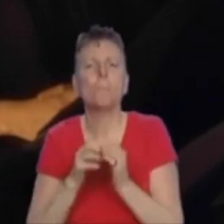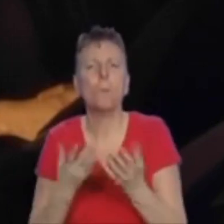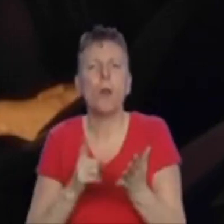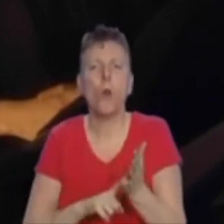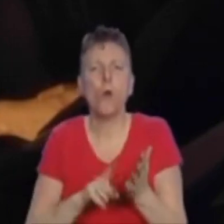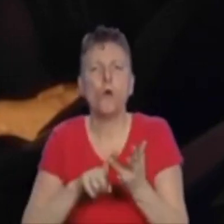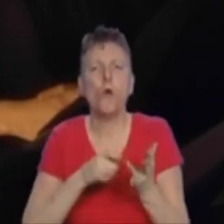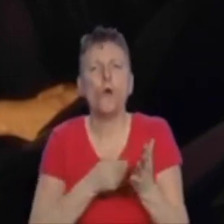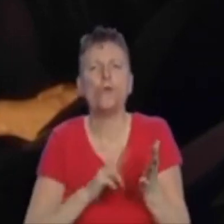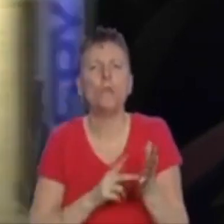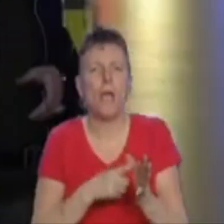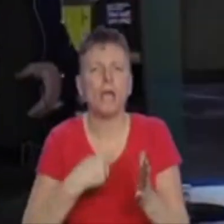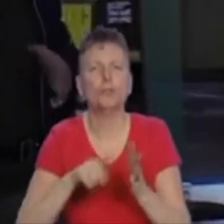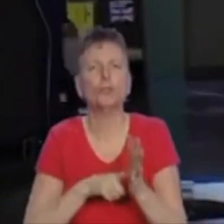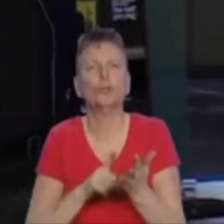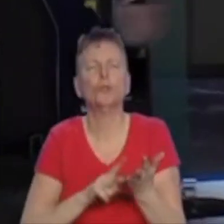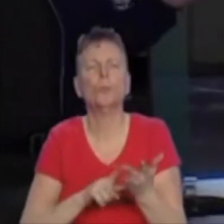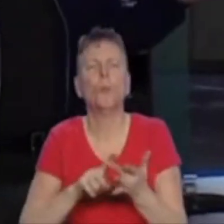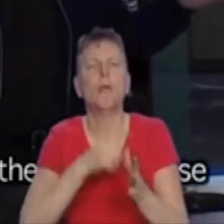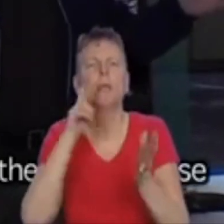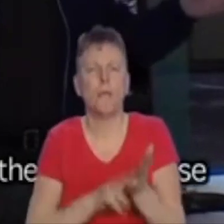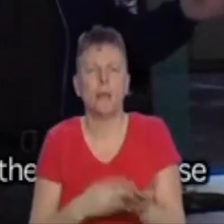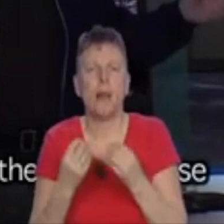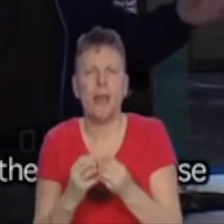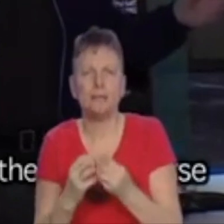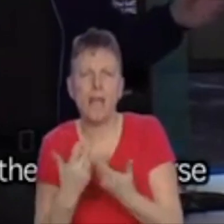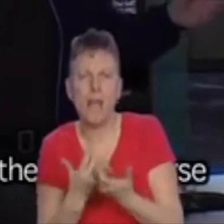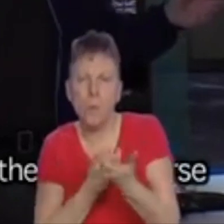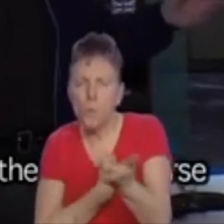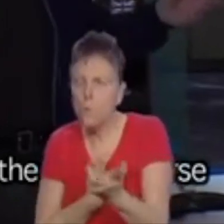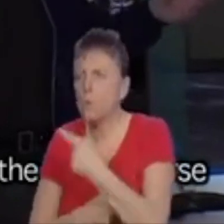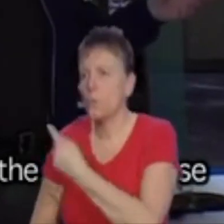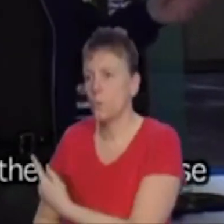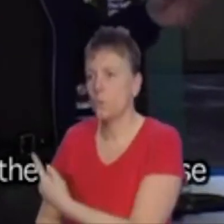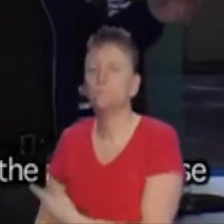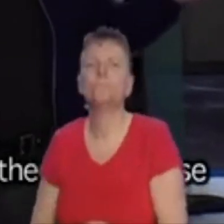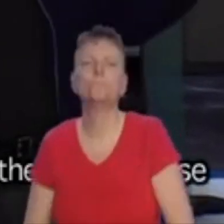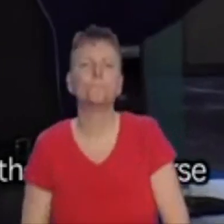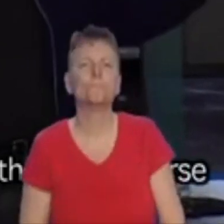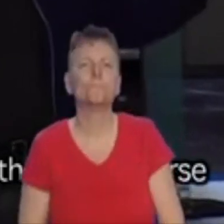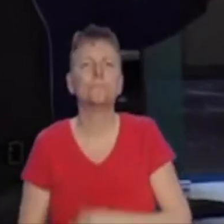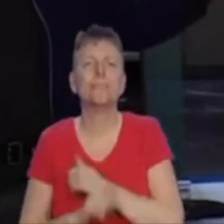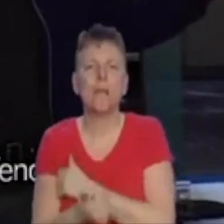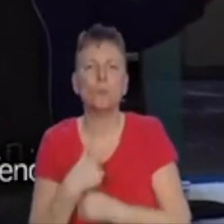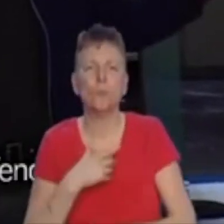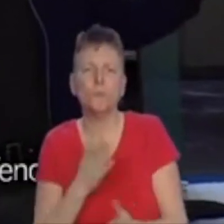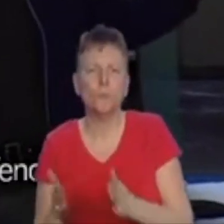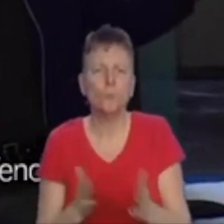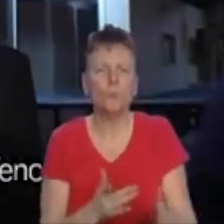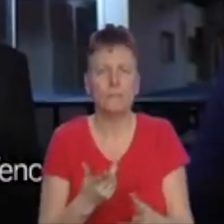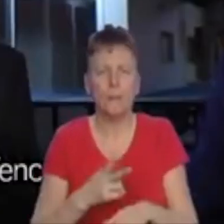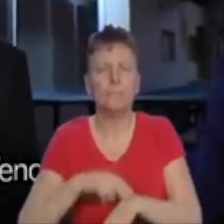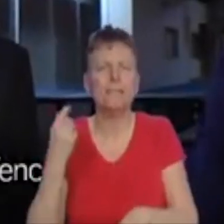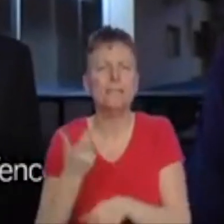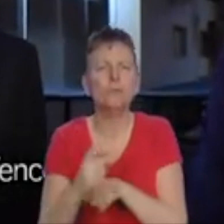marksman Richard Roulance. Ensuite, on va passer au parcours de police. Vous allez tirer d'abord à 15 mètres derrière